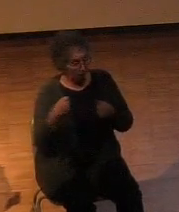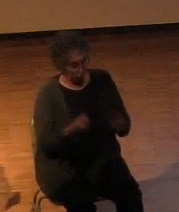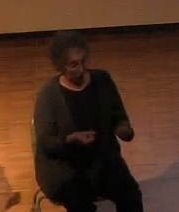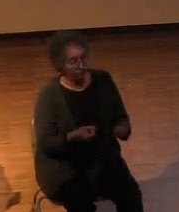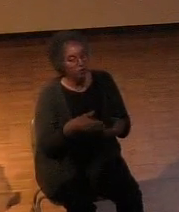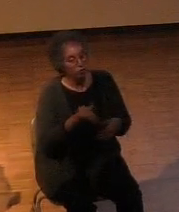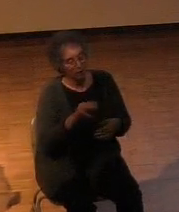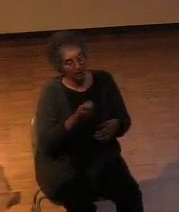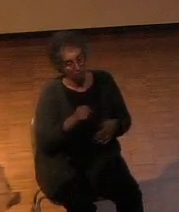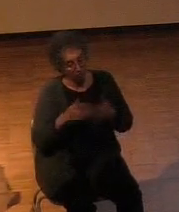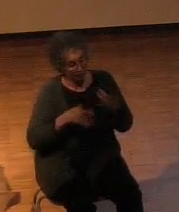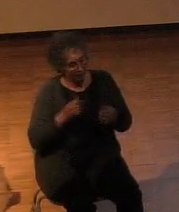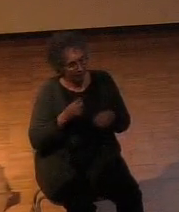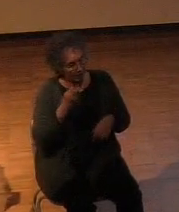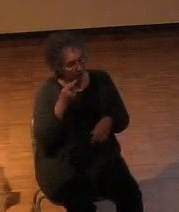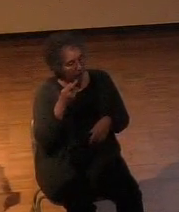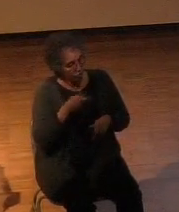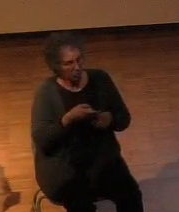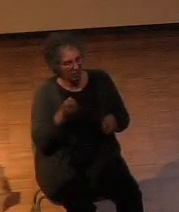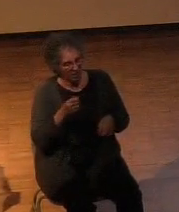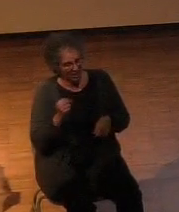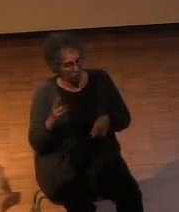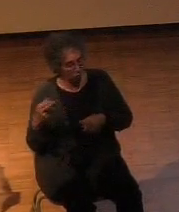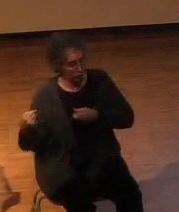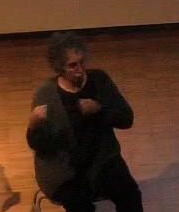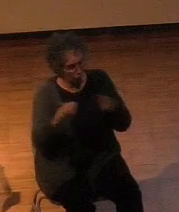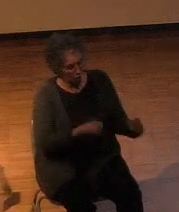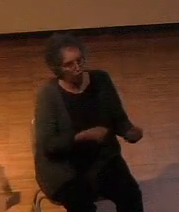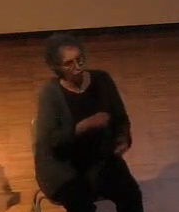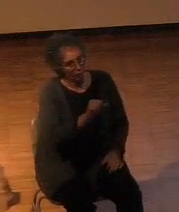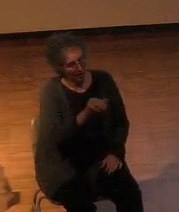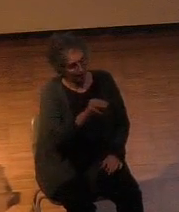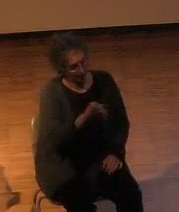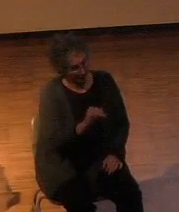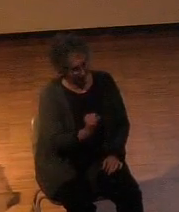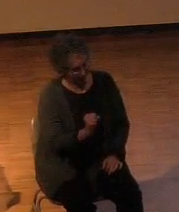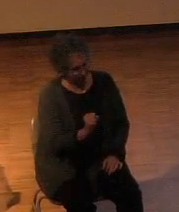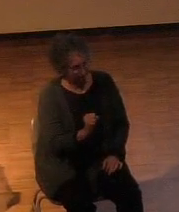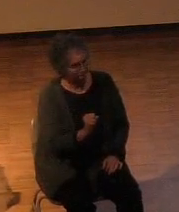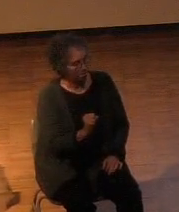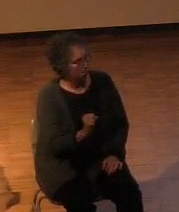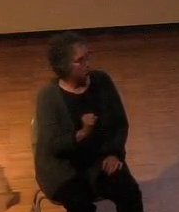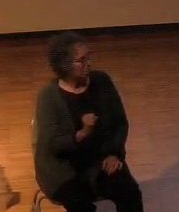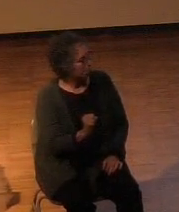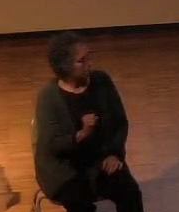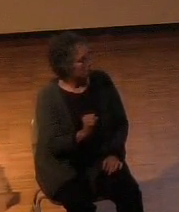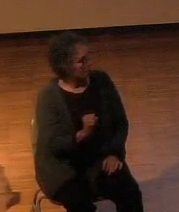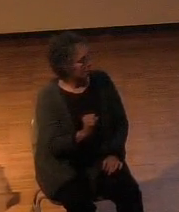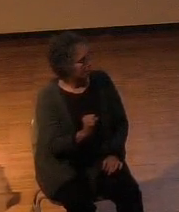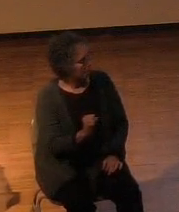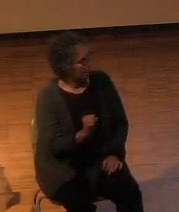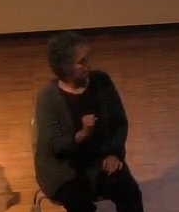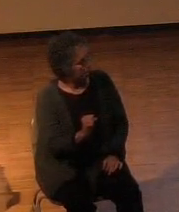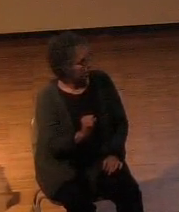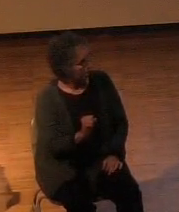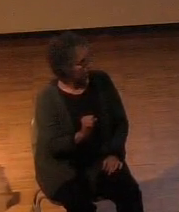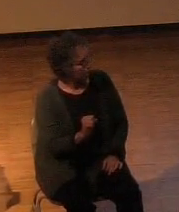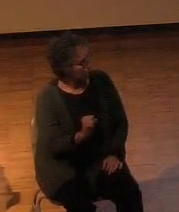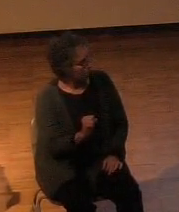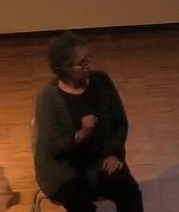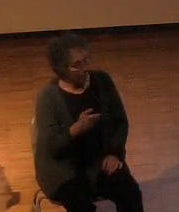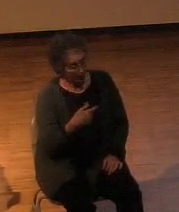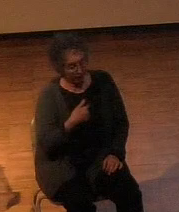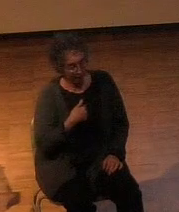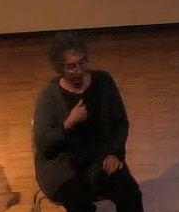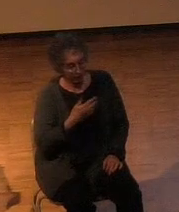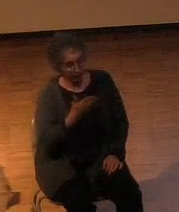Sonoma State, and I basically, this to me was my own close, up close